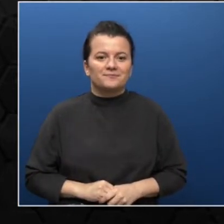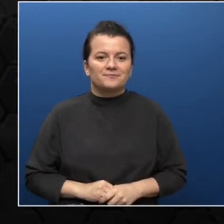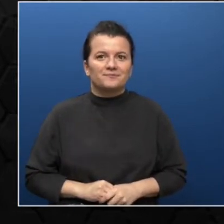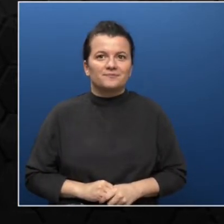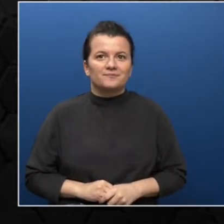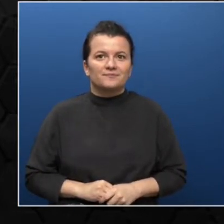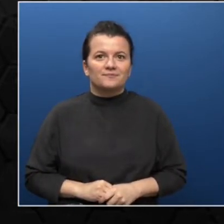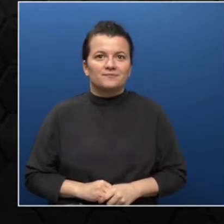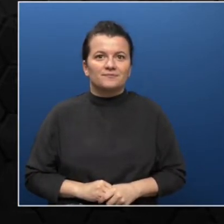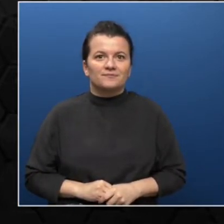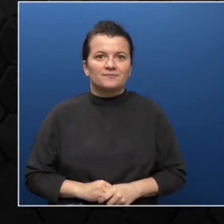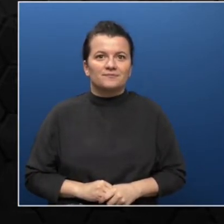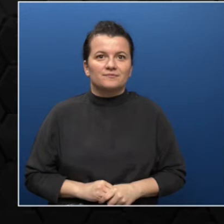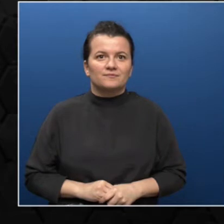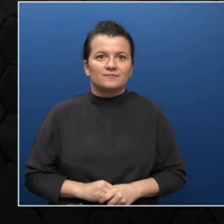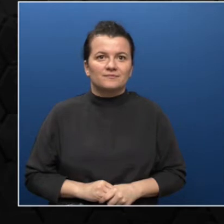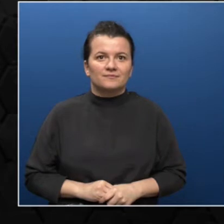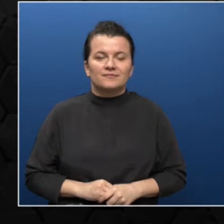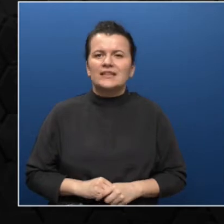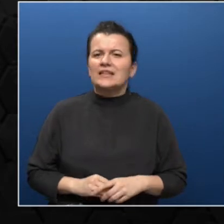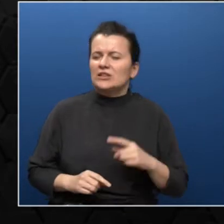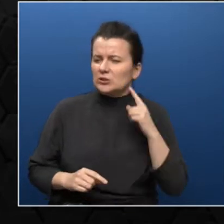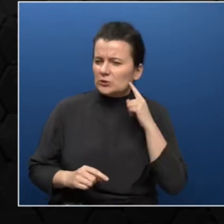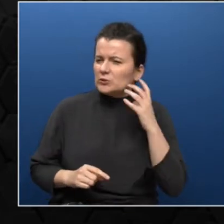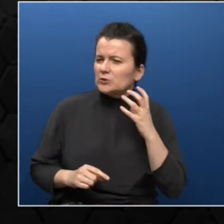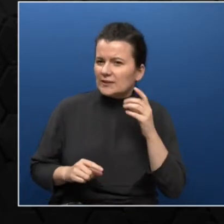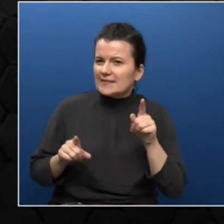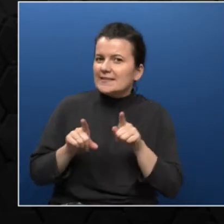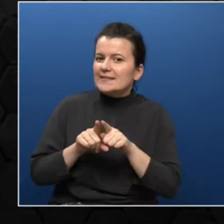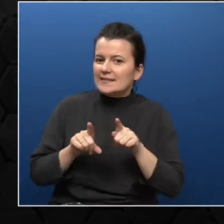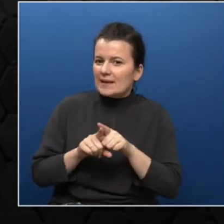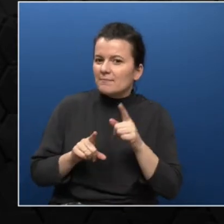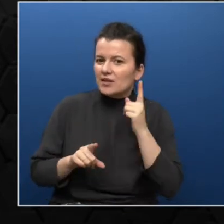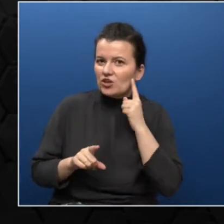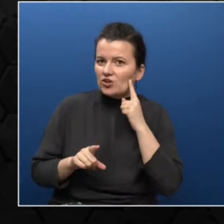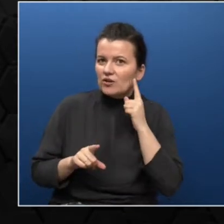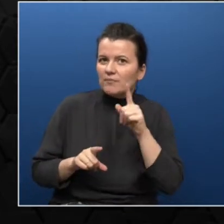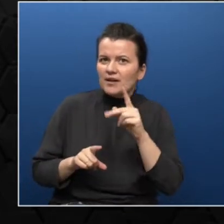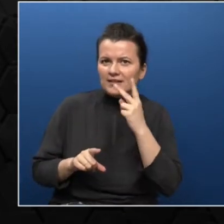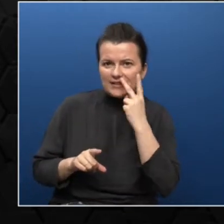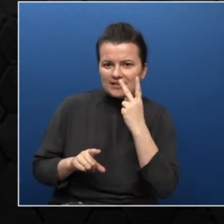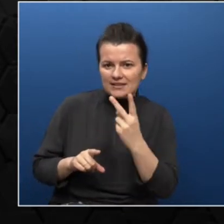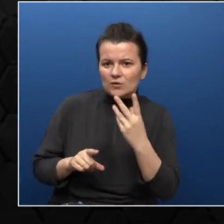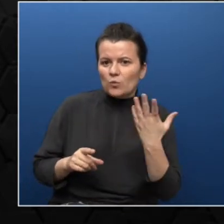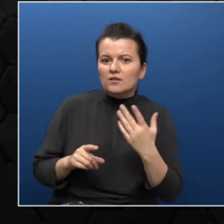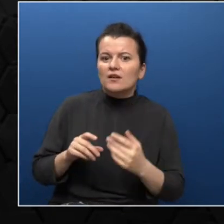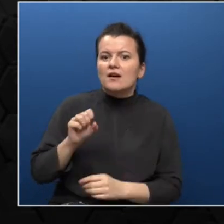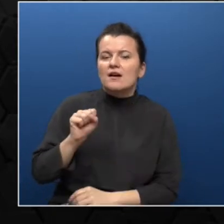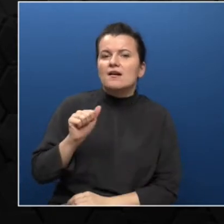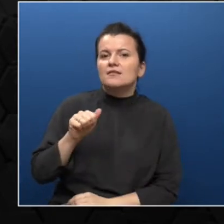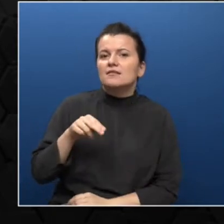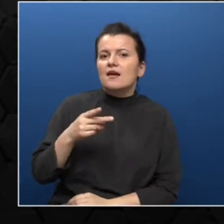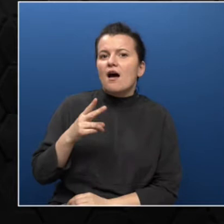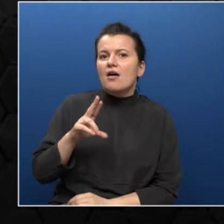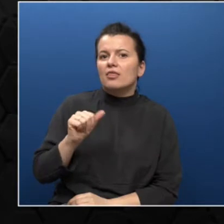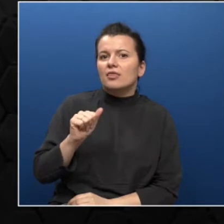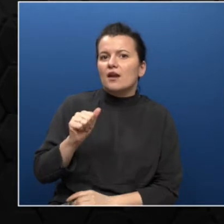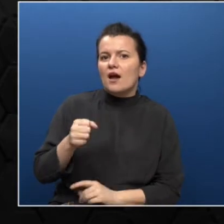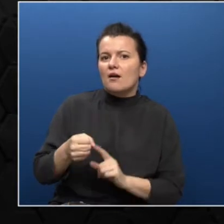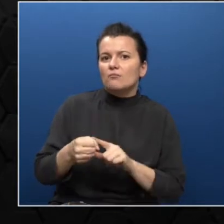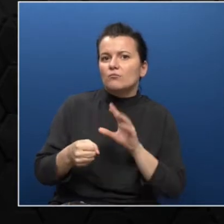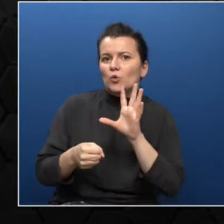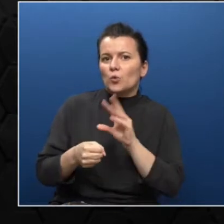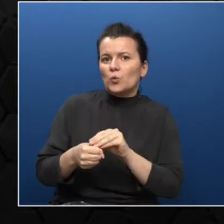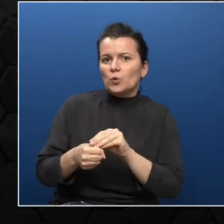Yes, I can hear that too, but it looks like Sandra is even muted. So I'm wondering where it's coming from. You are